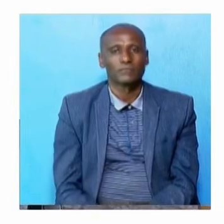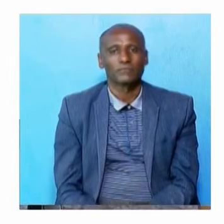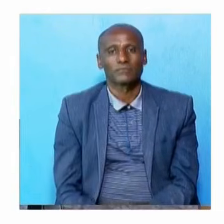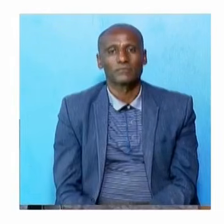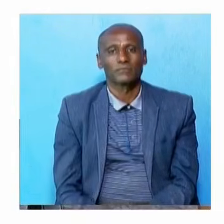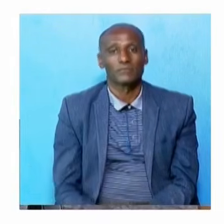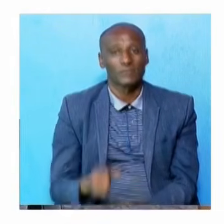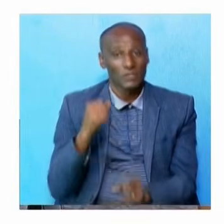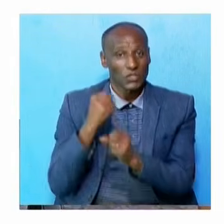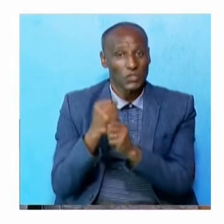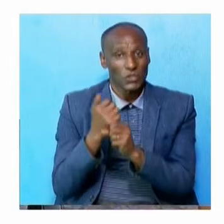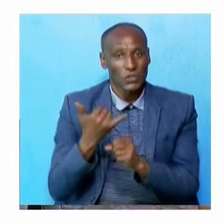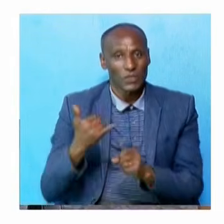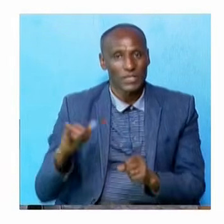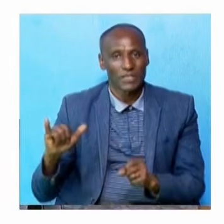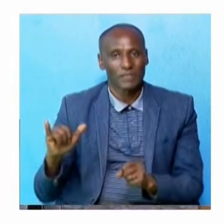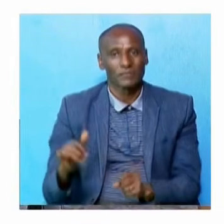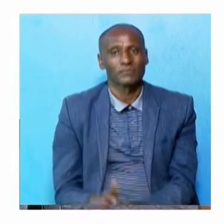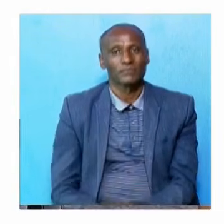doing